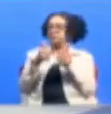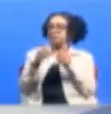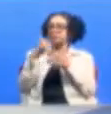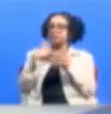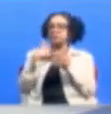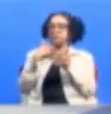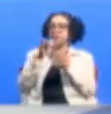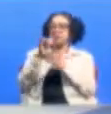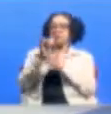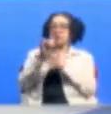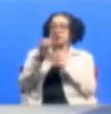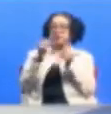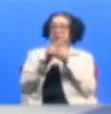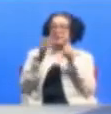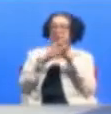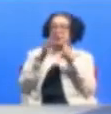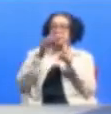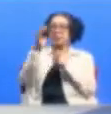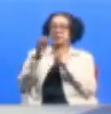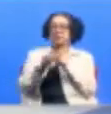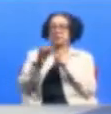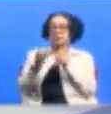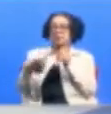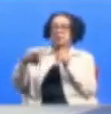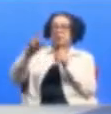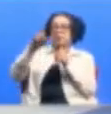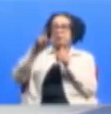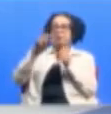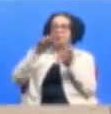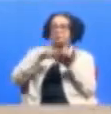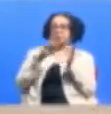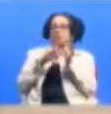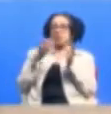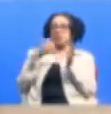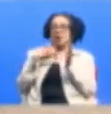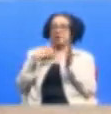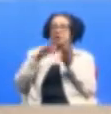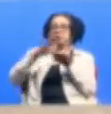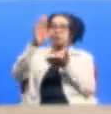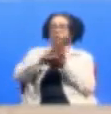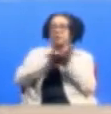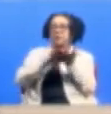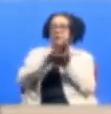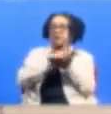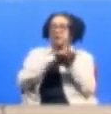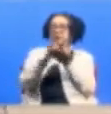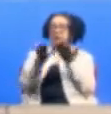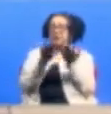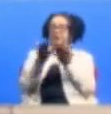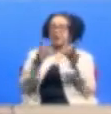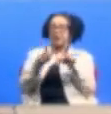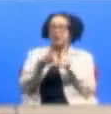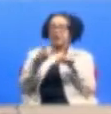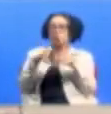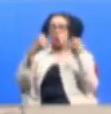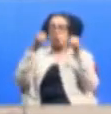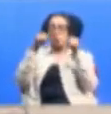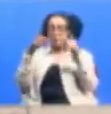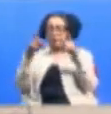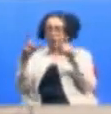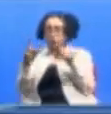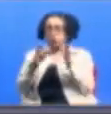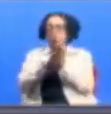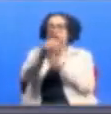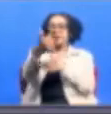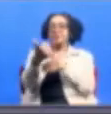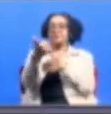a 19% rise. This means that the cost of obtaining more space for services like Google Drive, Gmail, and Google Photos, among others,